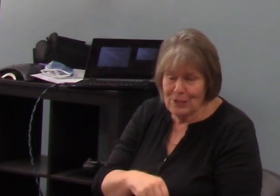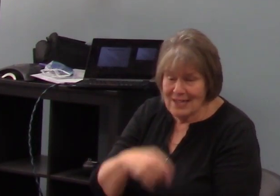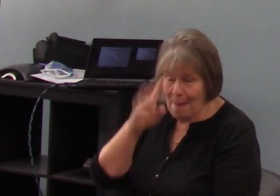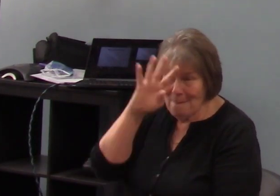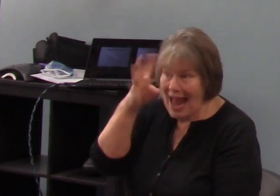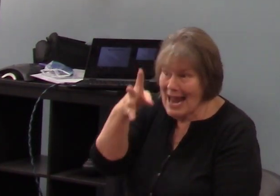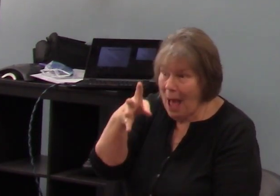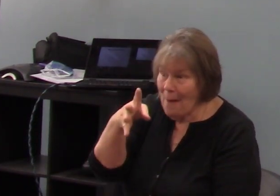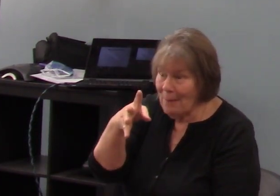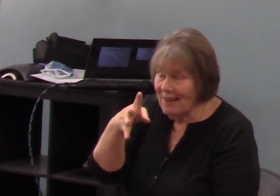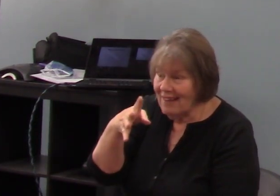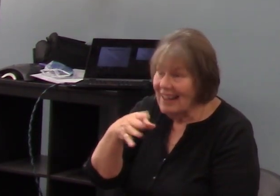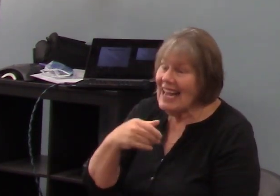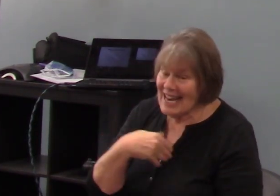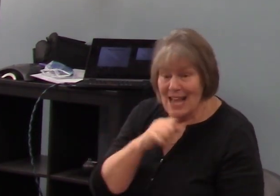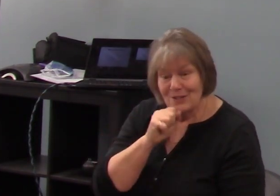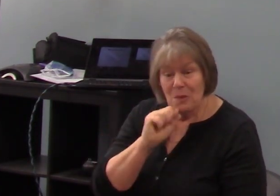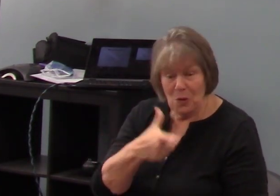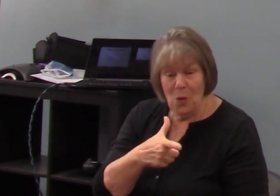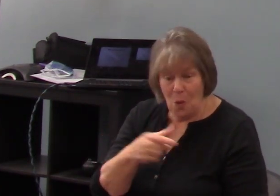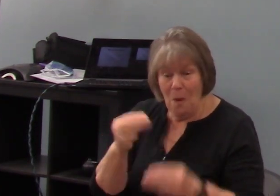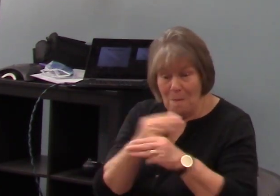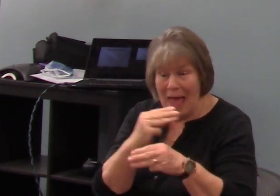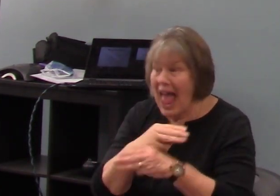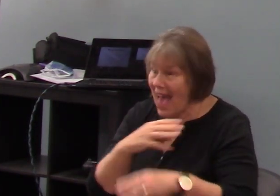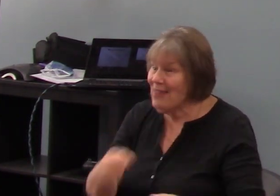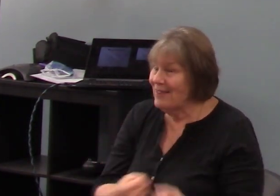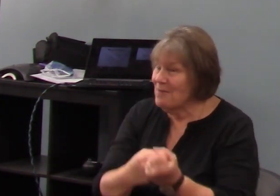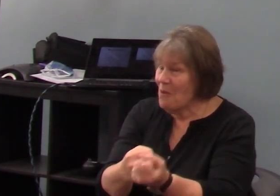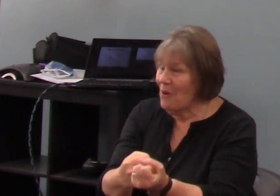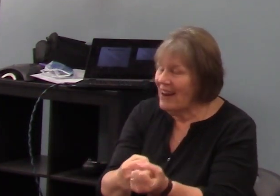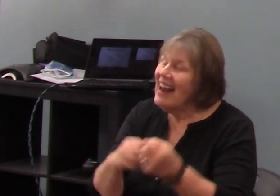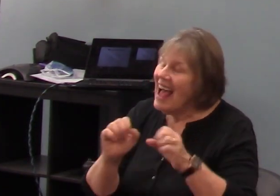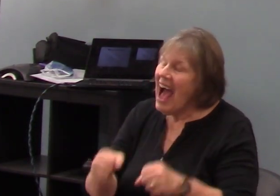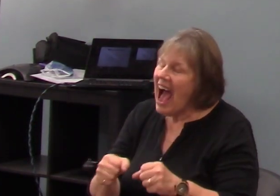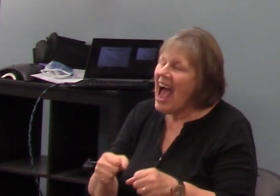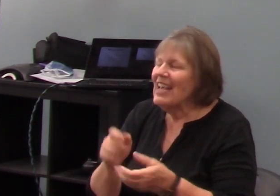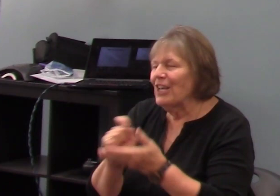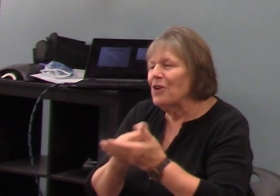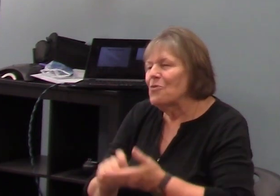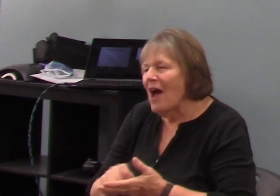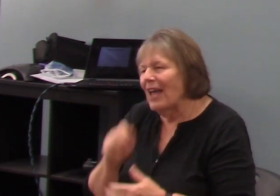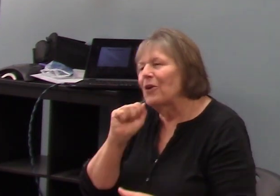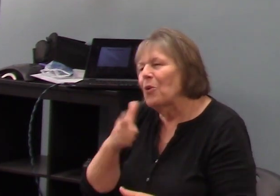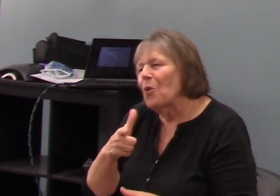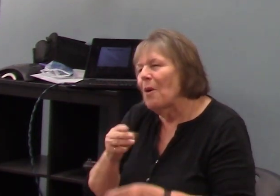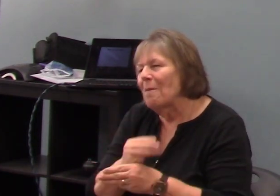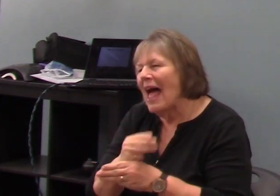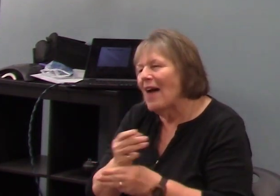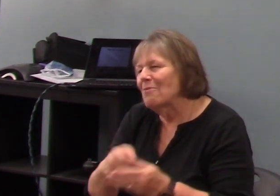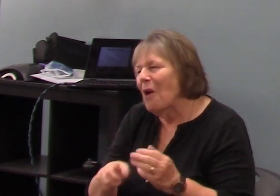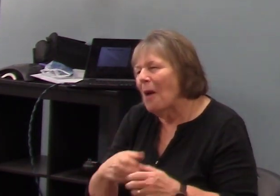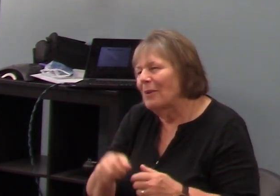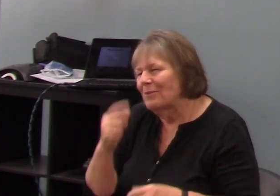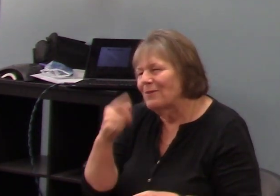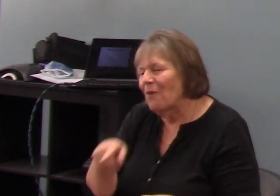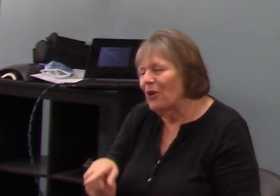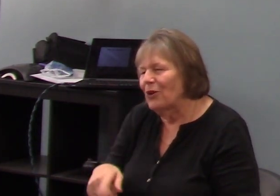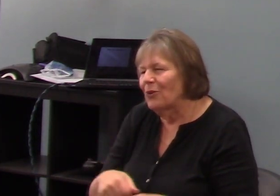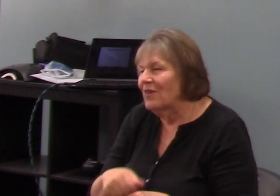Has some cool math behind it. I can write lots of cool math problems though for you. They don't necessarily have to correlate with anything in